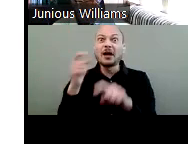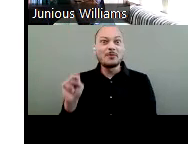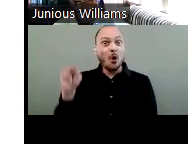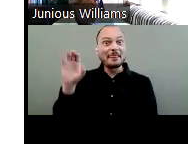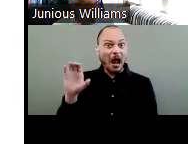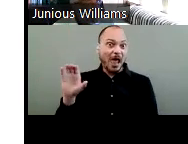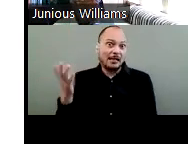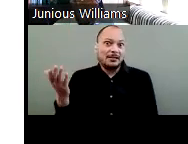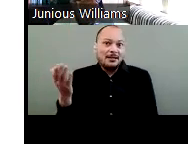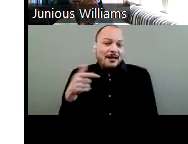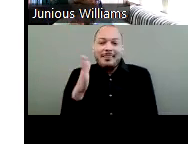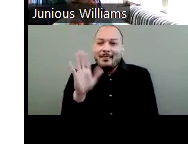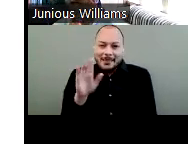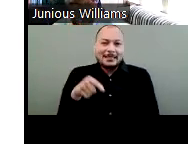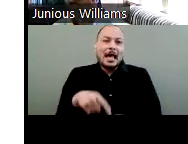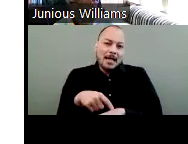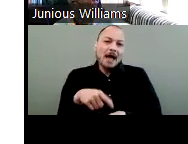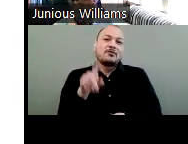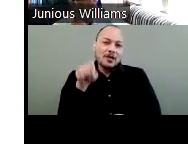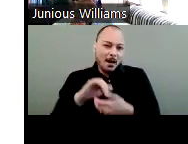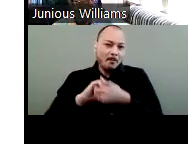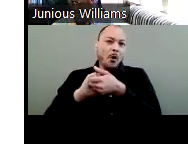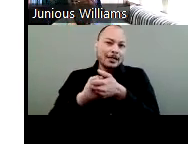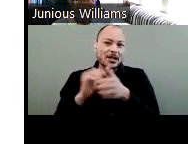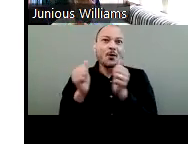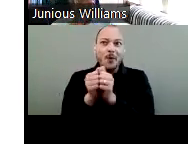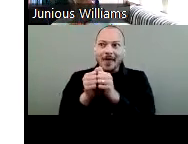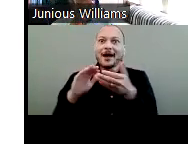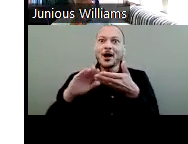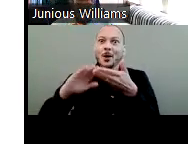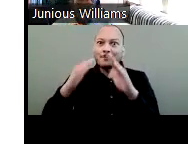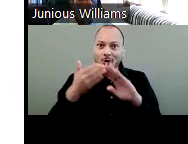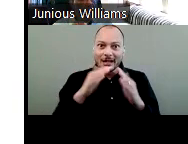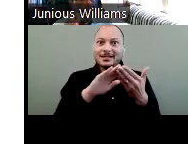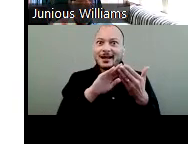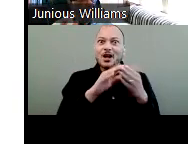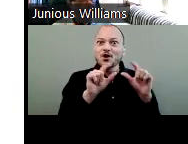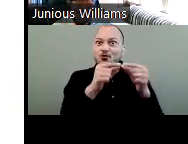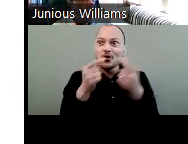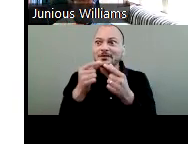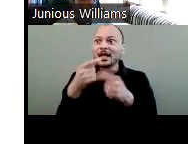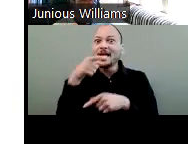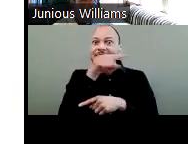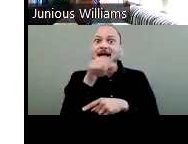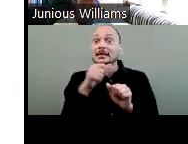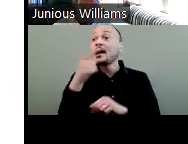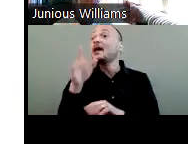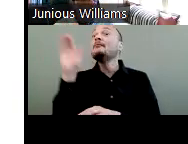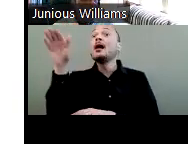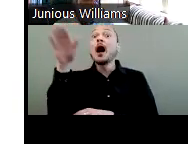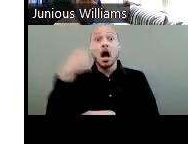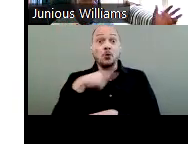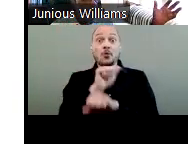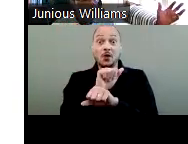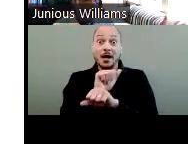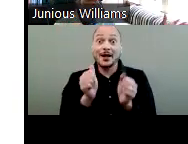Carolina. This is a time where you need partnerships with community groups who can say to folks, hey, we're